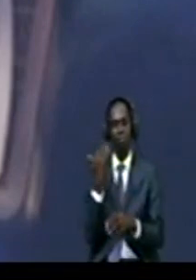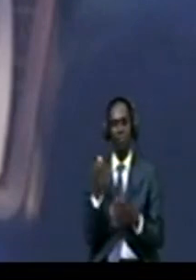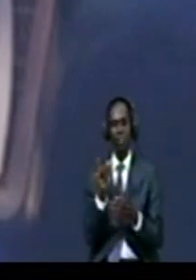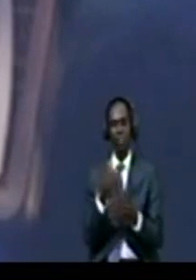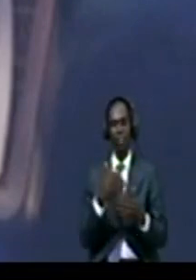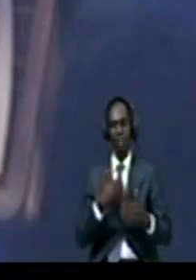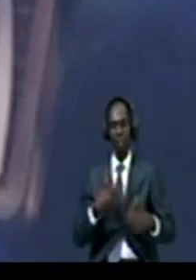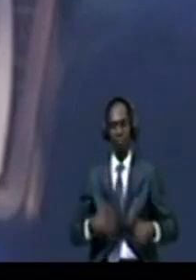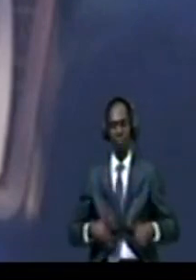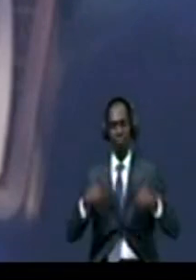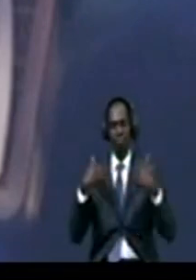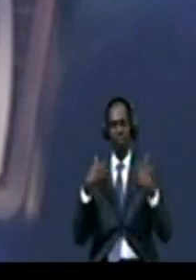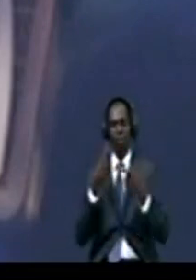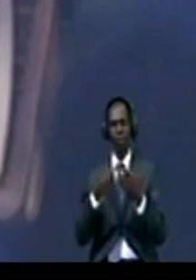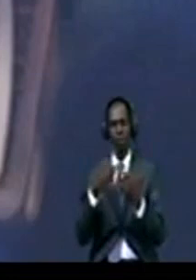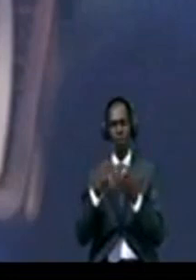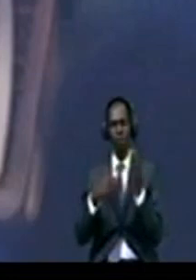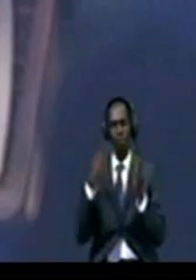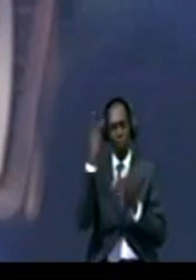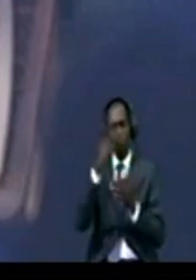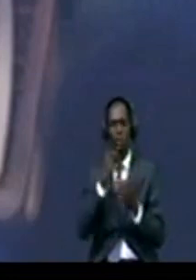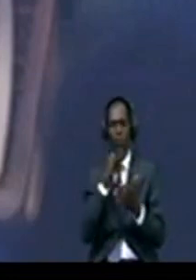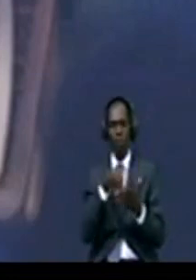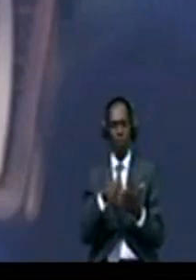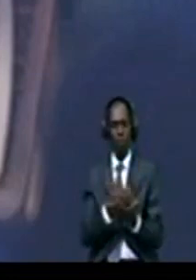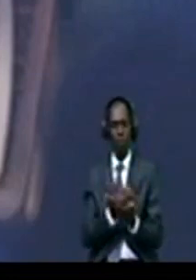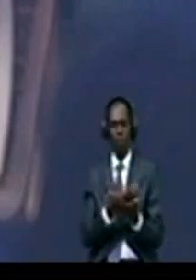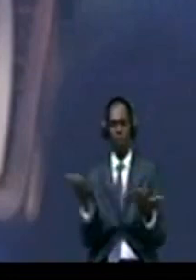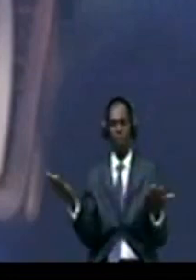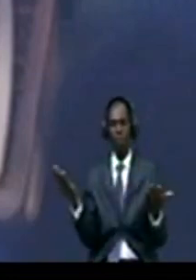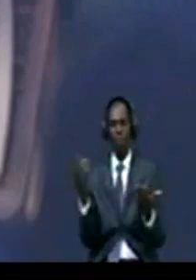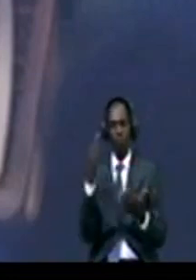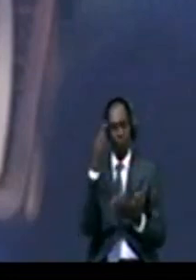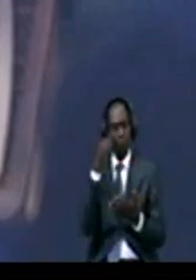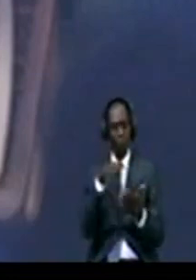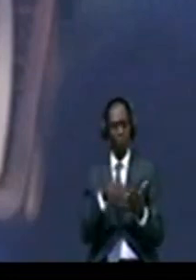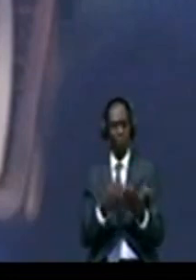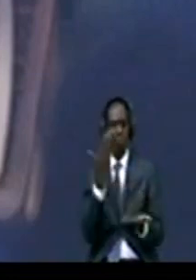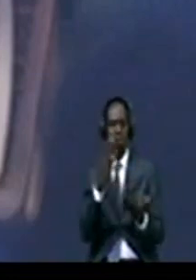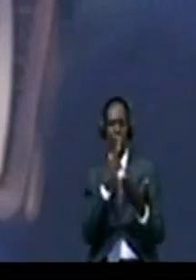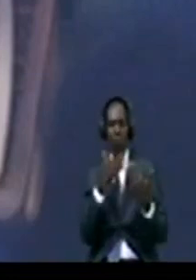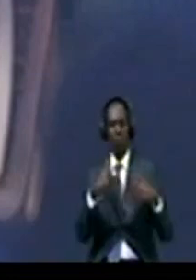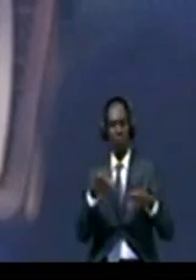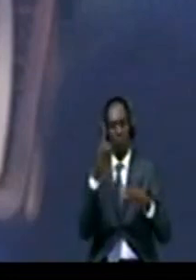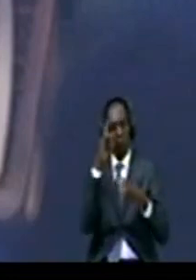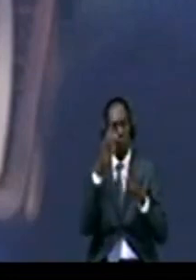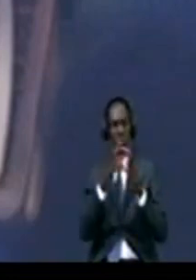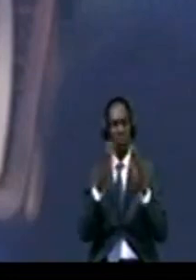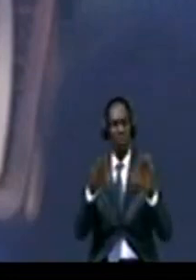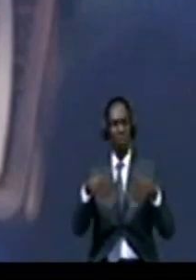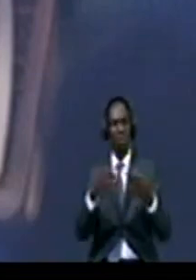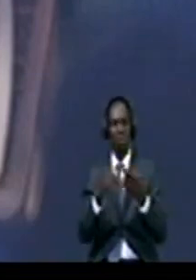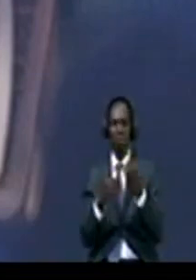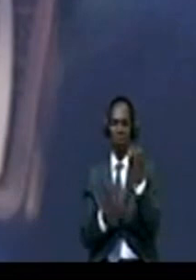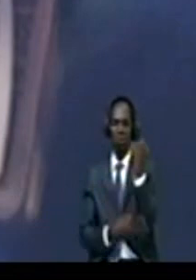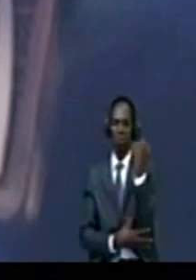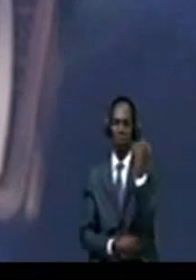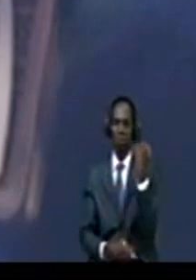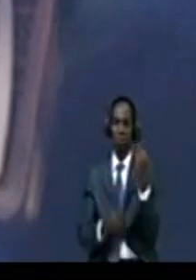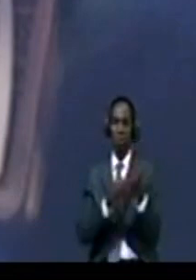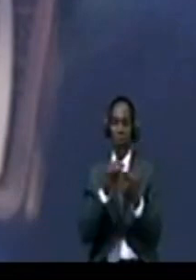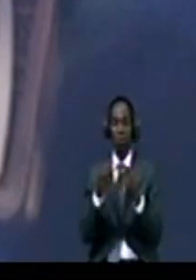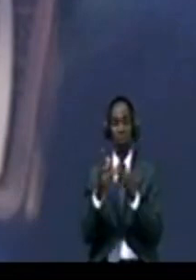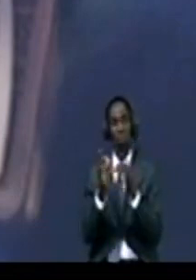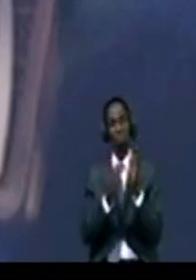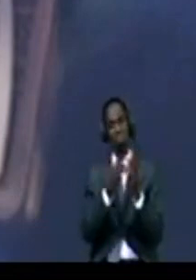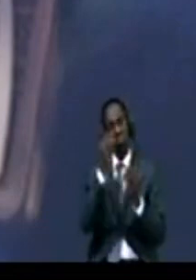saying, To what purpose is this waste? For this ointment might have been sold for much, and given to the poor. When Jesus understood it, he